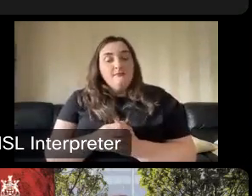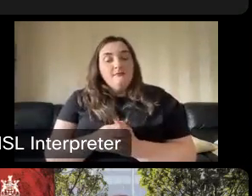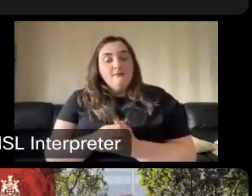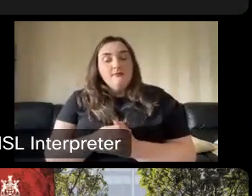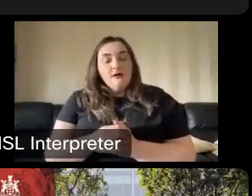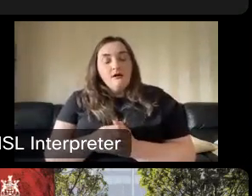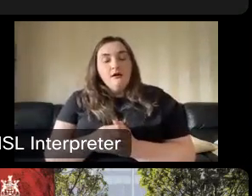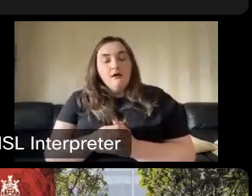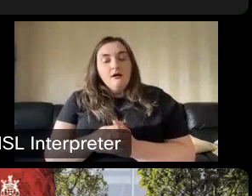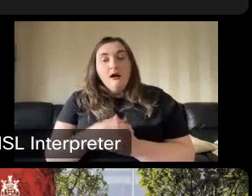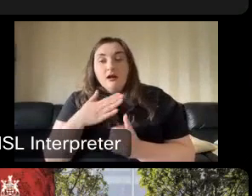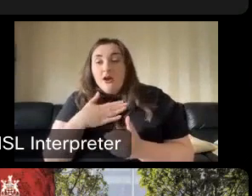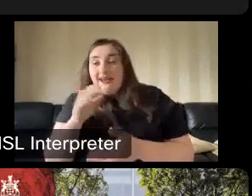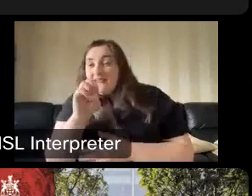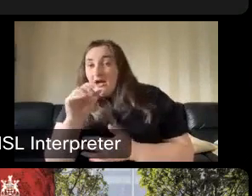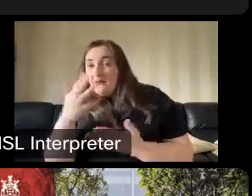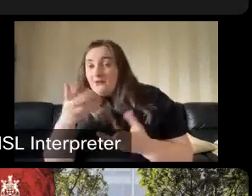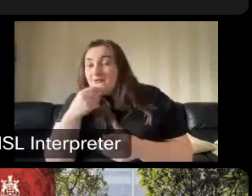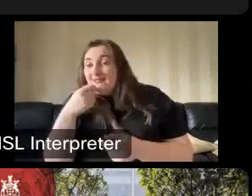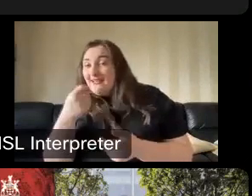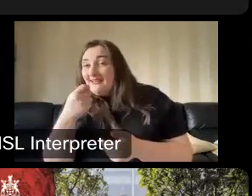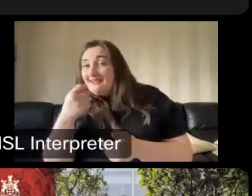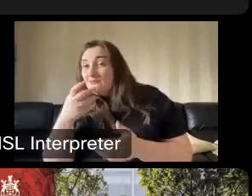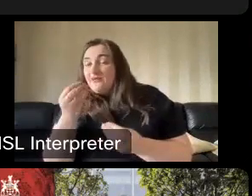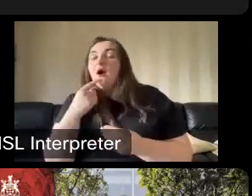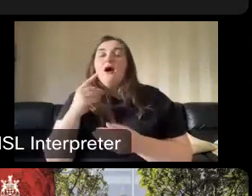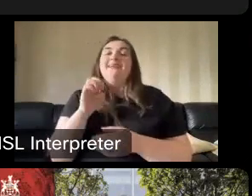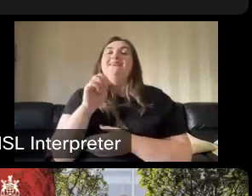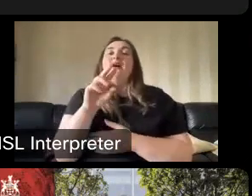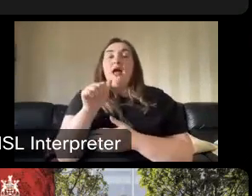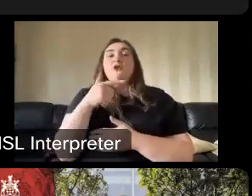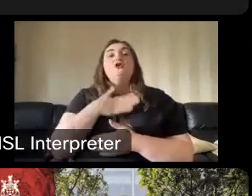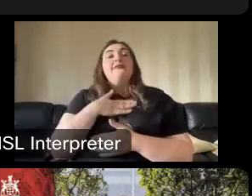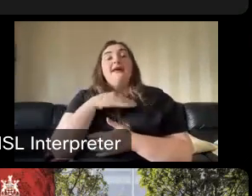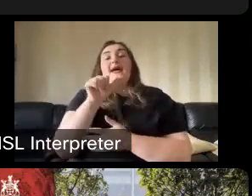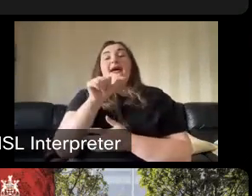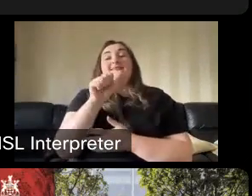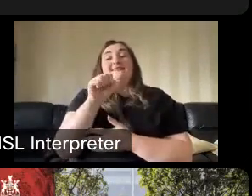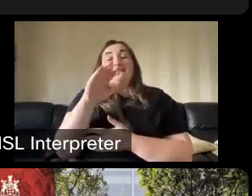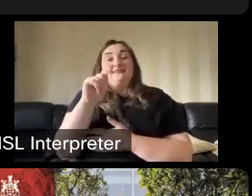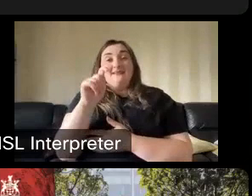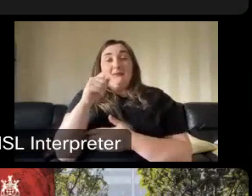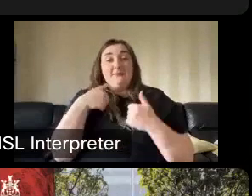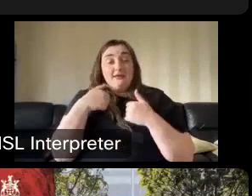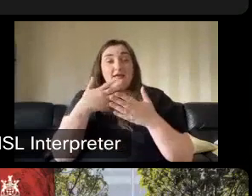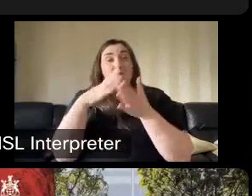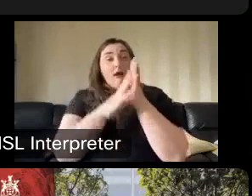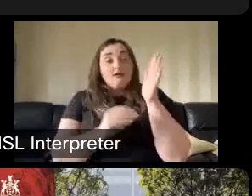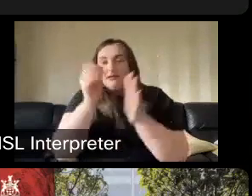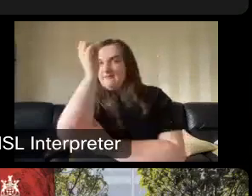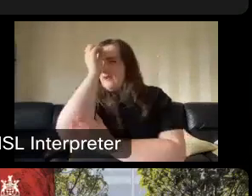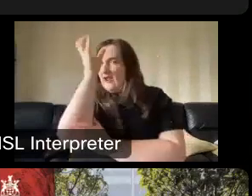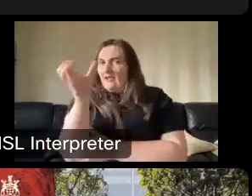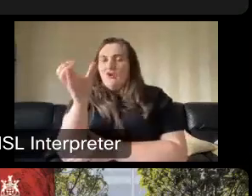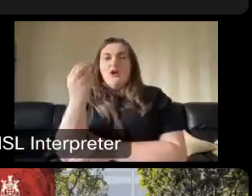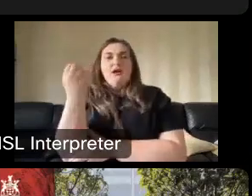do you want to come in there, Eva? Yeah. No, I was just going to say, I just think the Assist Me model is so clever, because, you know, it's such a nice mapping